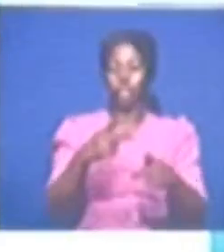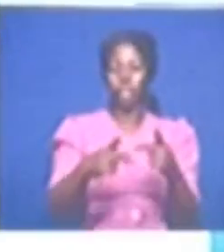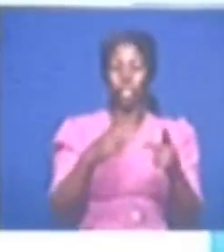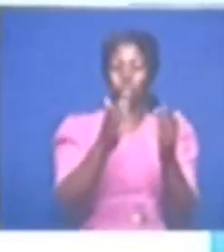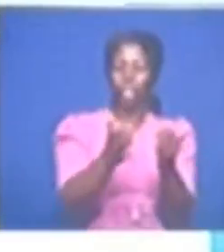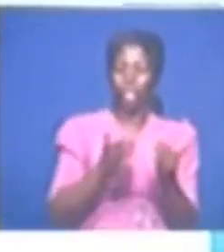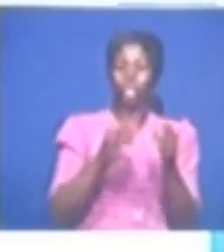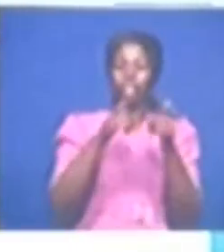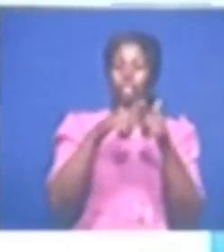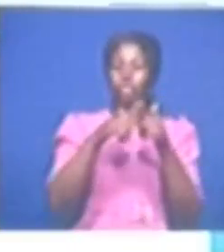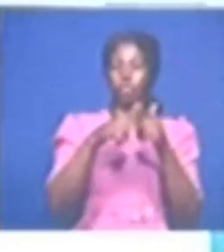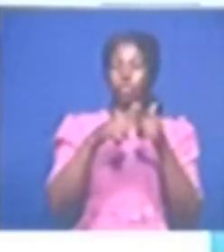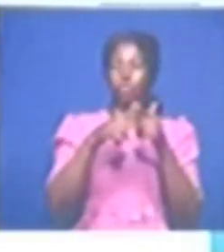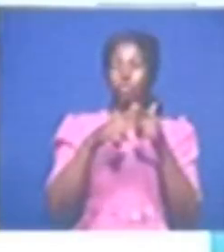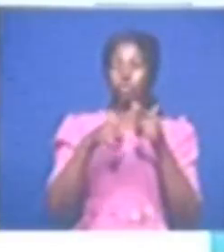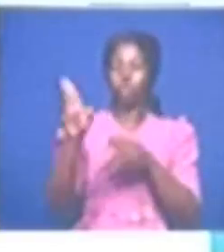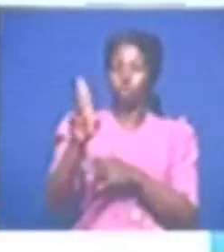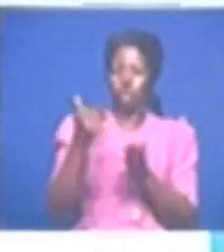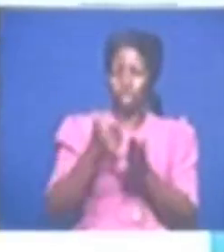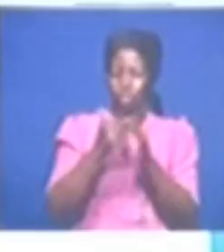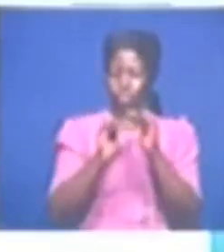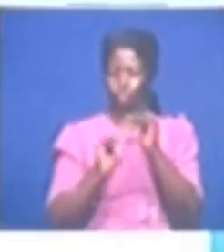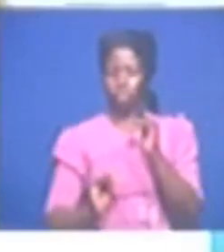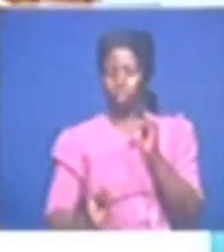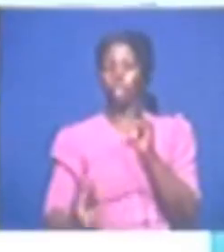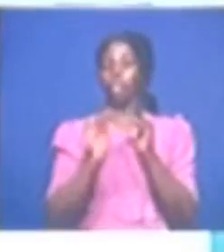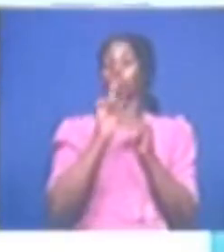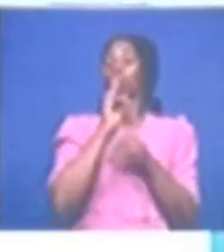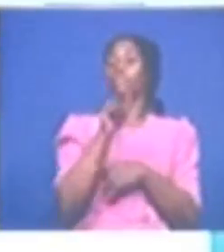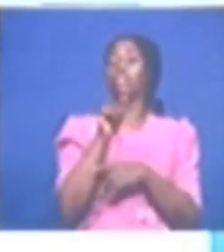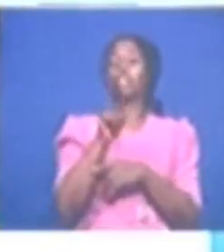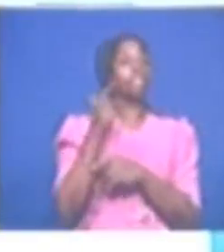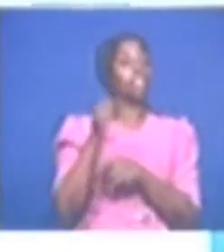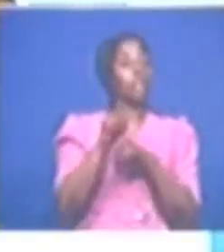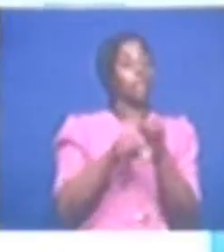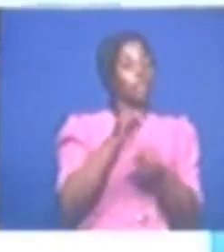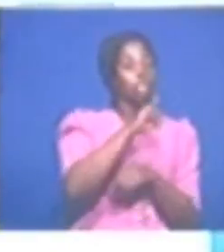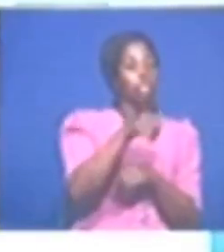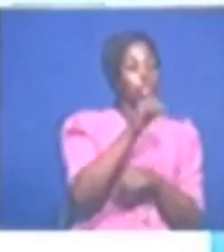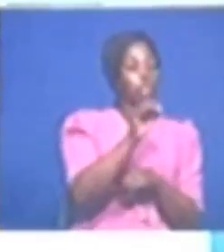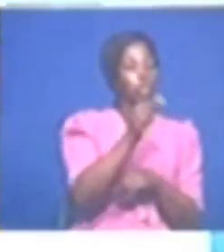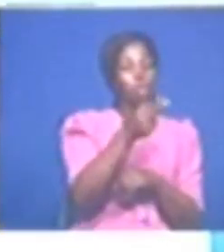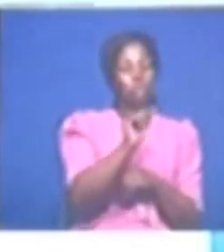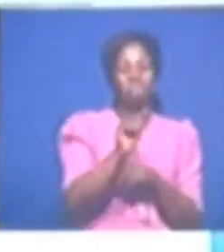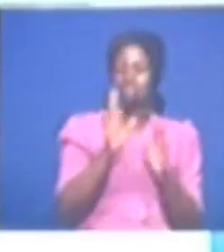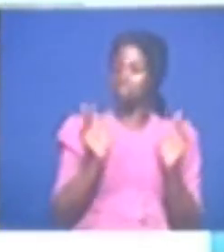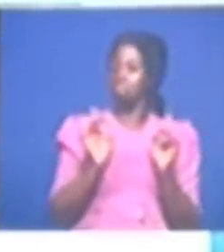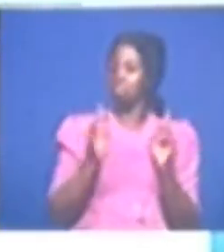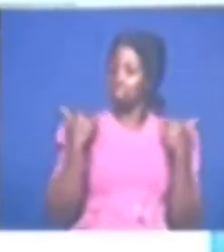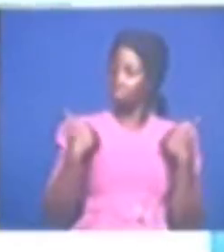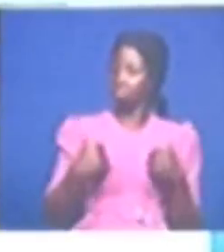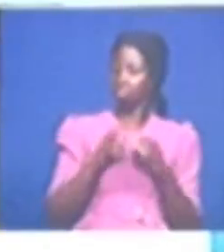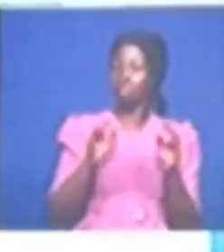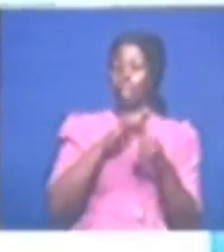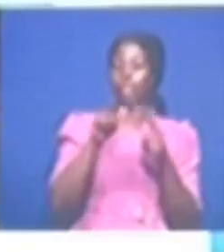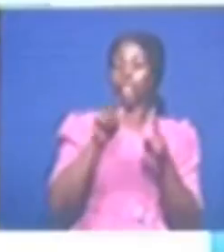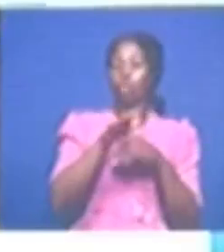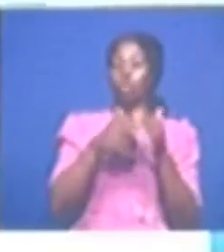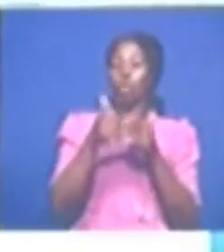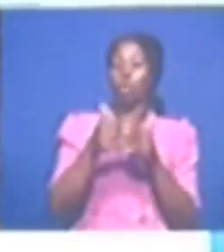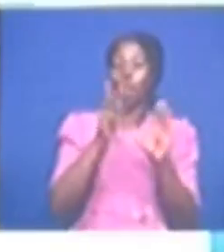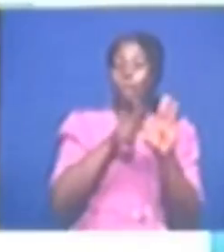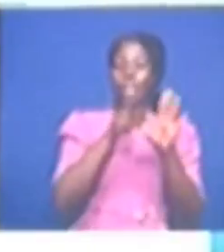trickle them down. So that is directed to John. So it is not even about John, it is about all of us who are participants in this and stakeholders.